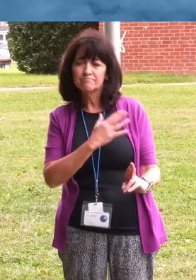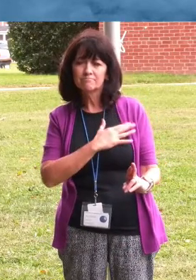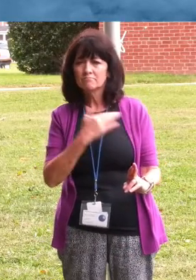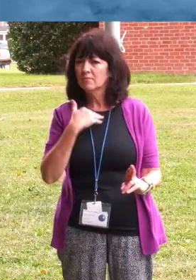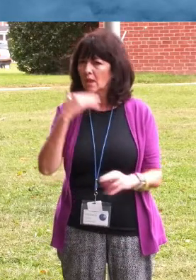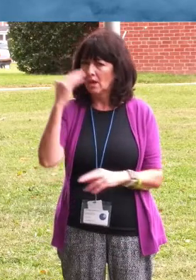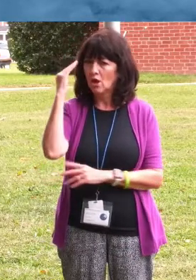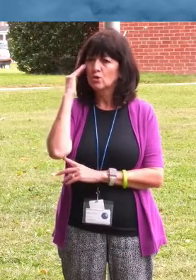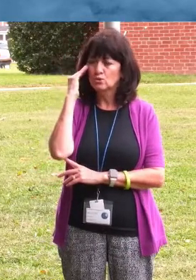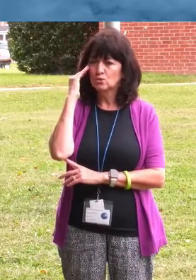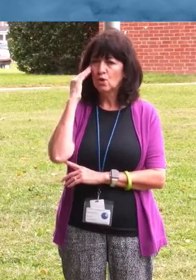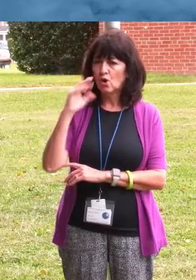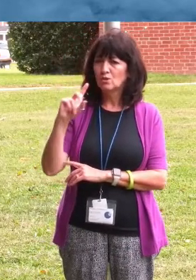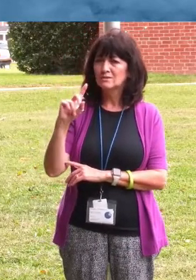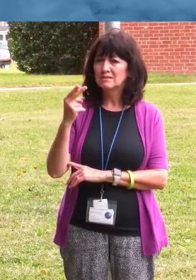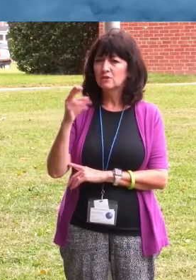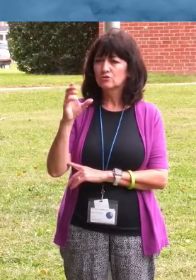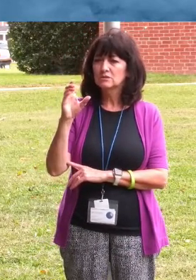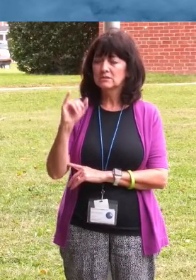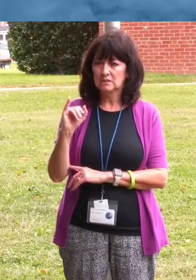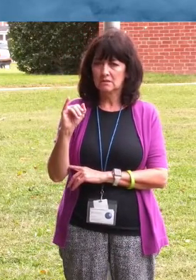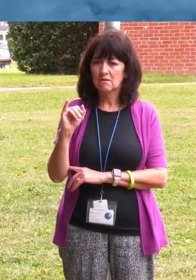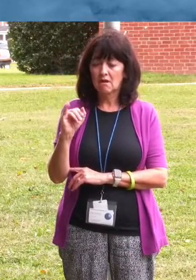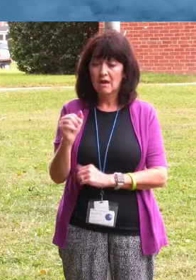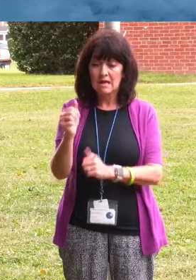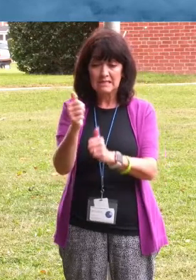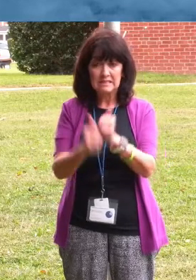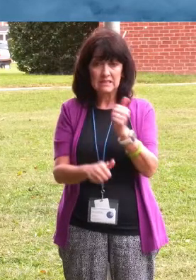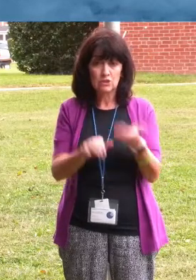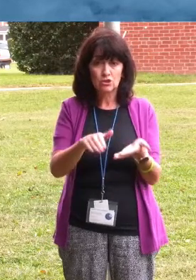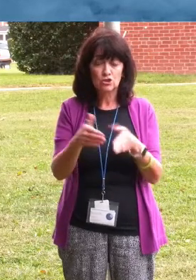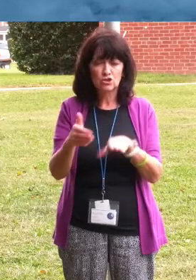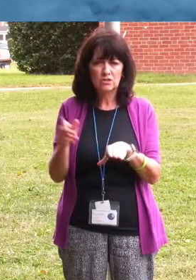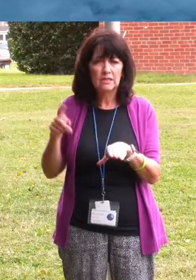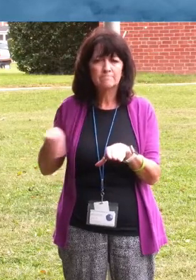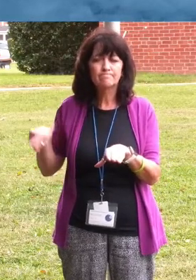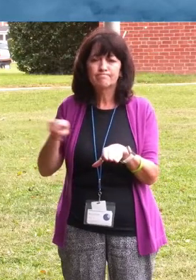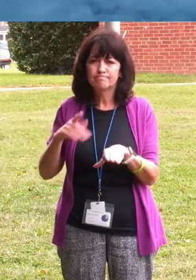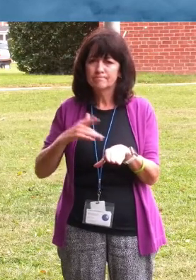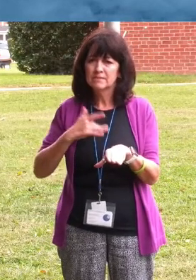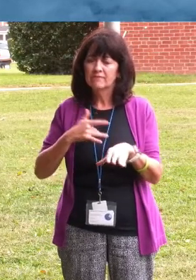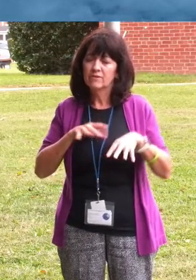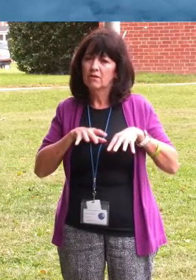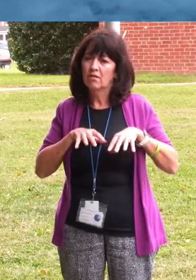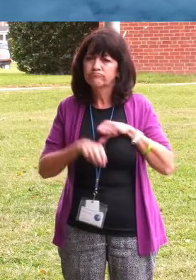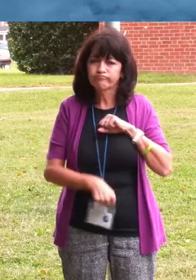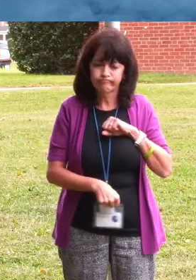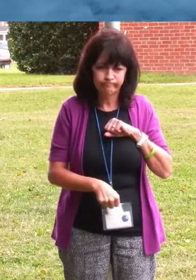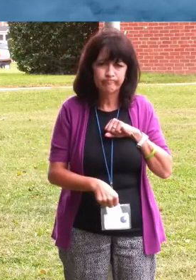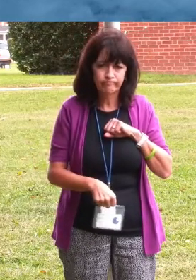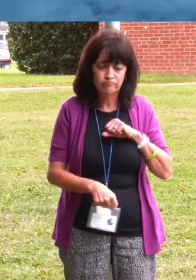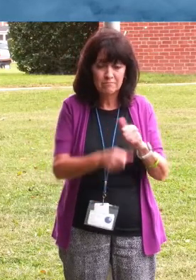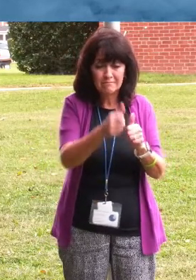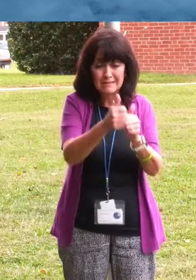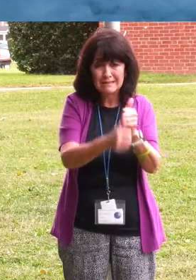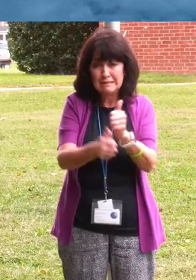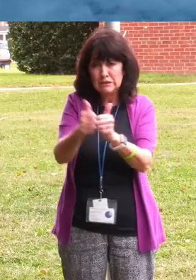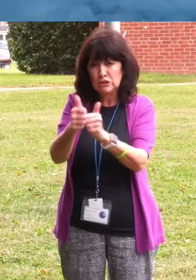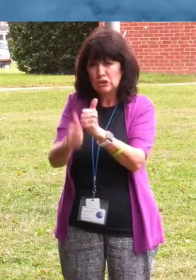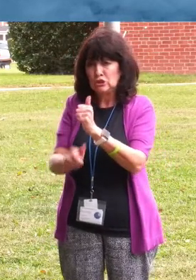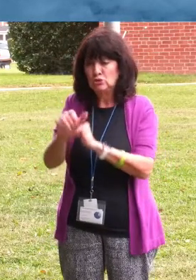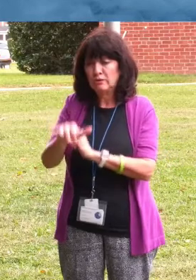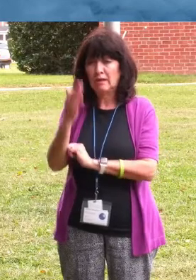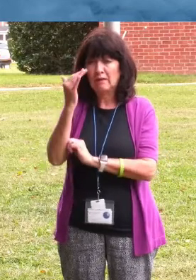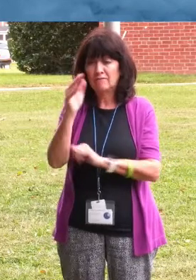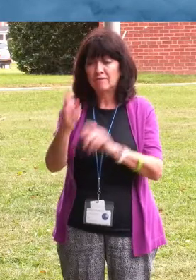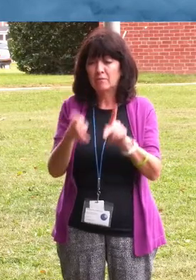every loss of residents deeply personally, and each of these 15 precious lives has been honored, remembered, and